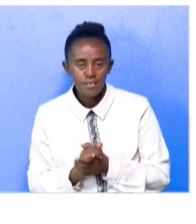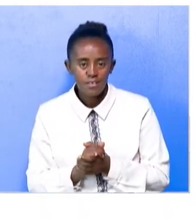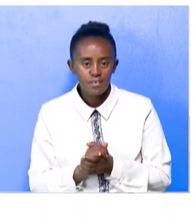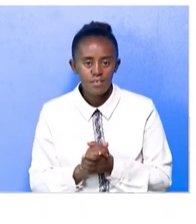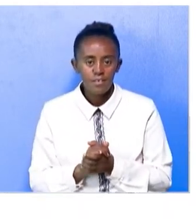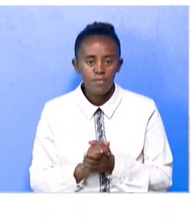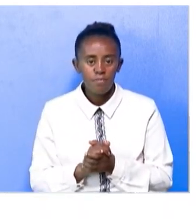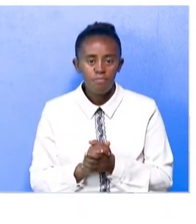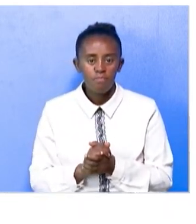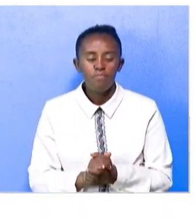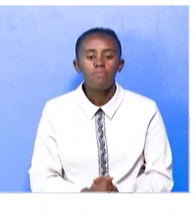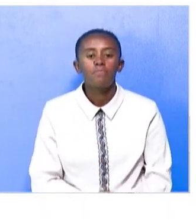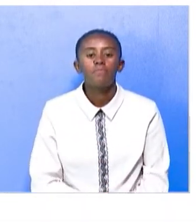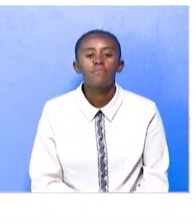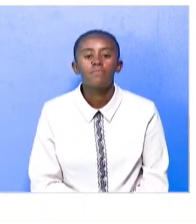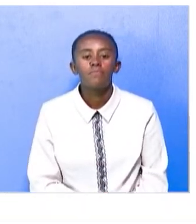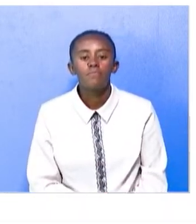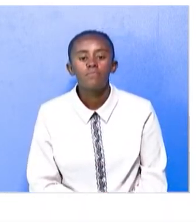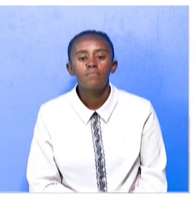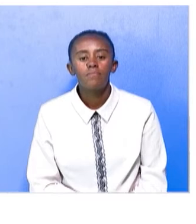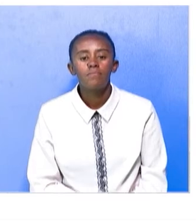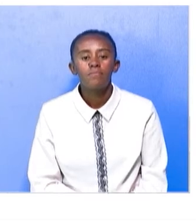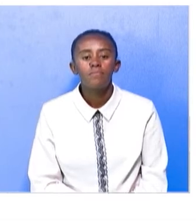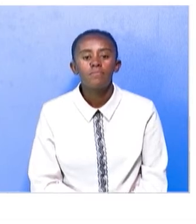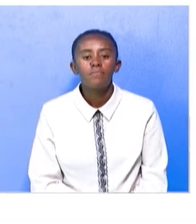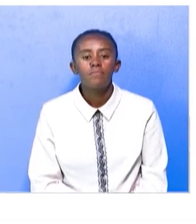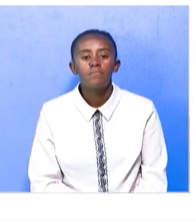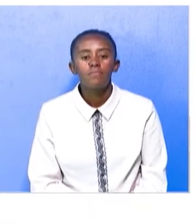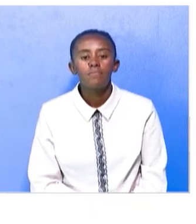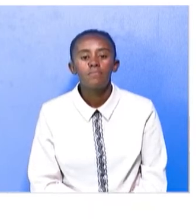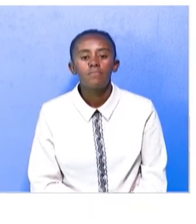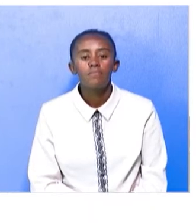Simultaneous or simultaneous.